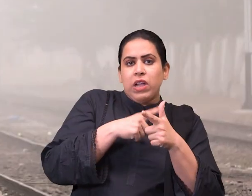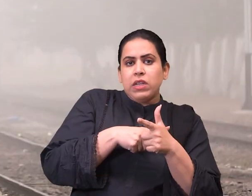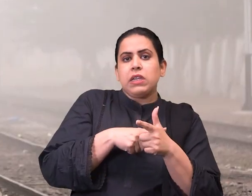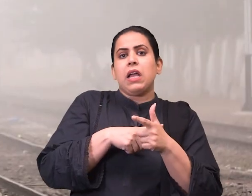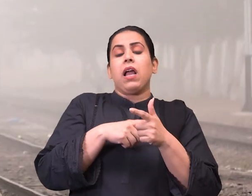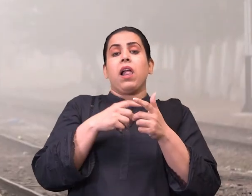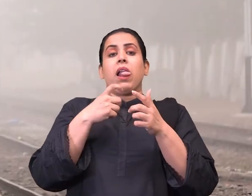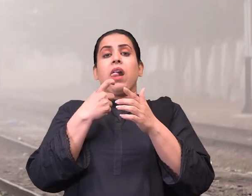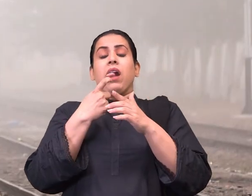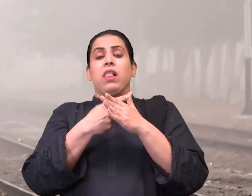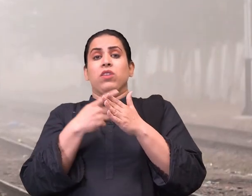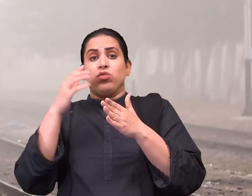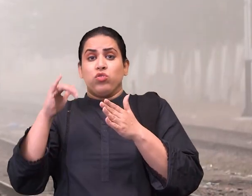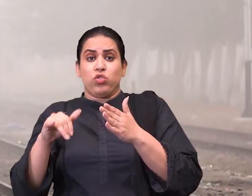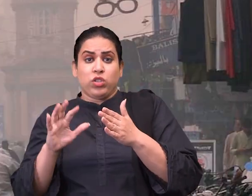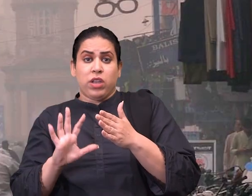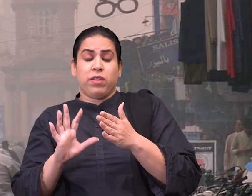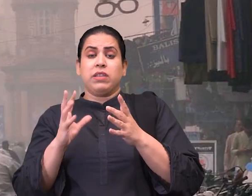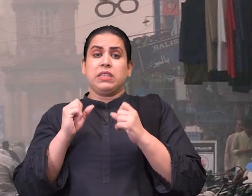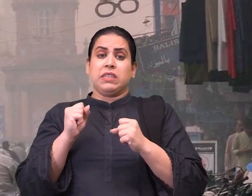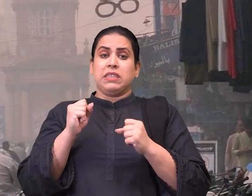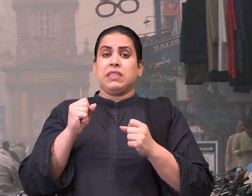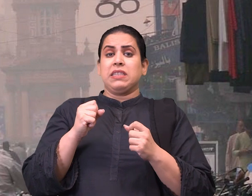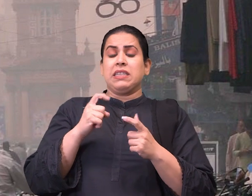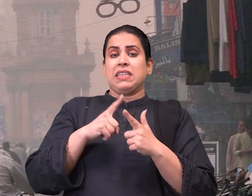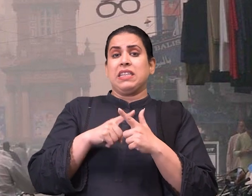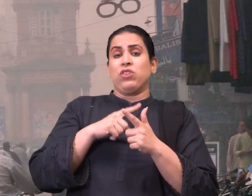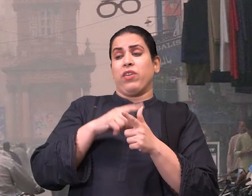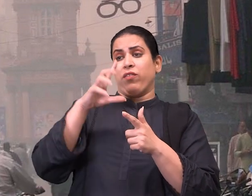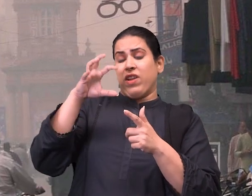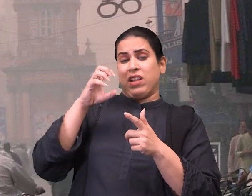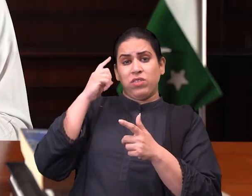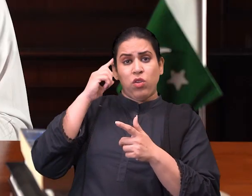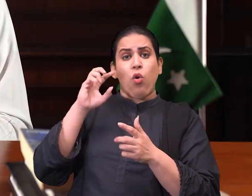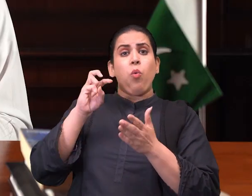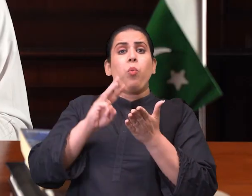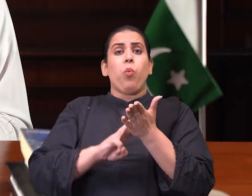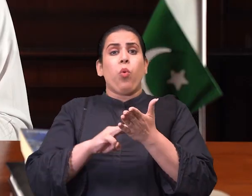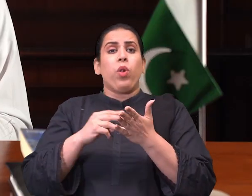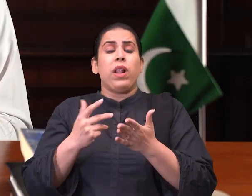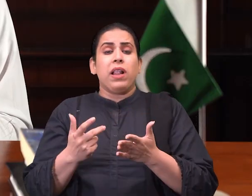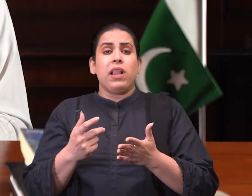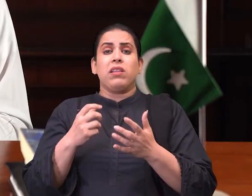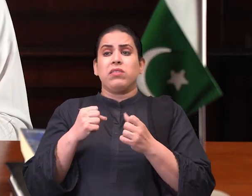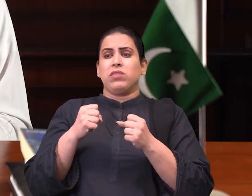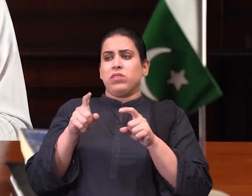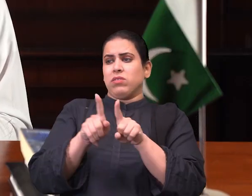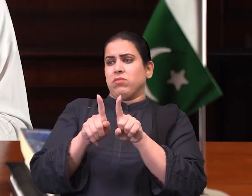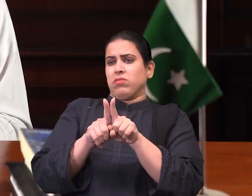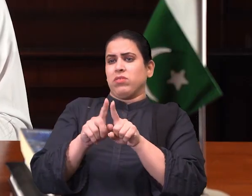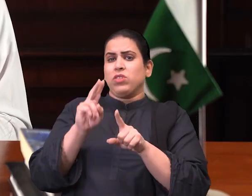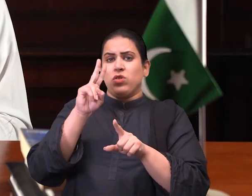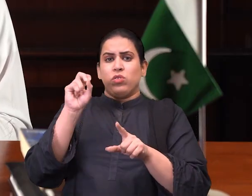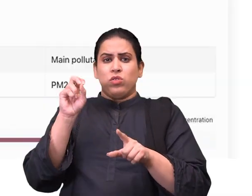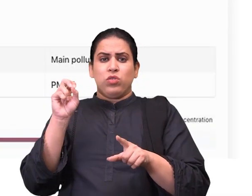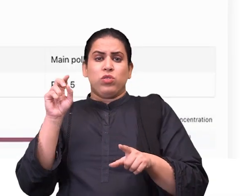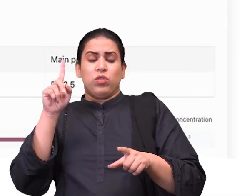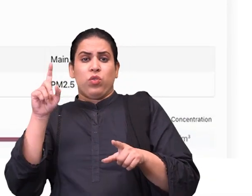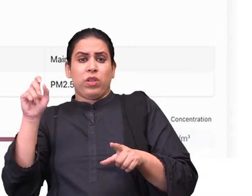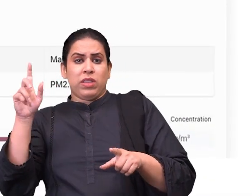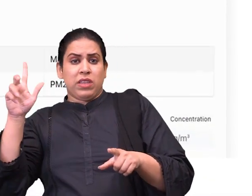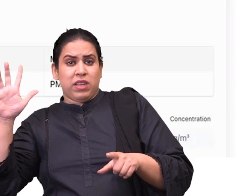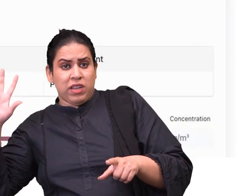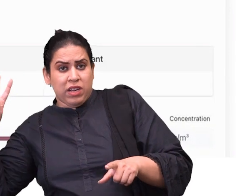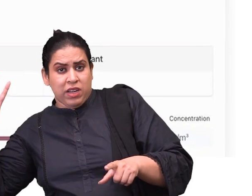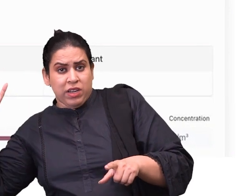Multan, Faisalabad, and Gujranwala have shown staggering AQI values, with Multan facing an AQI value of